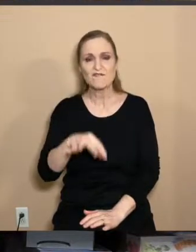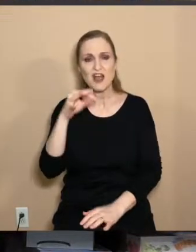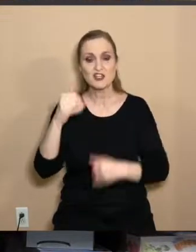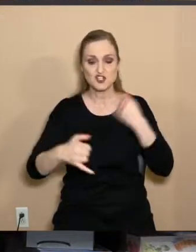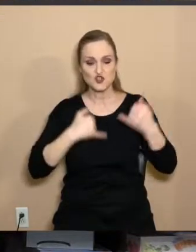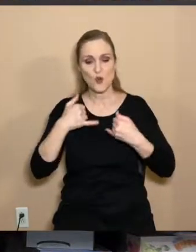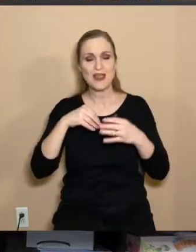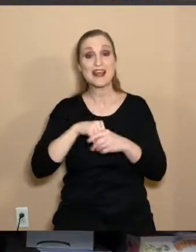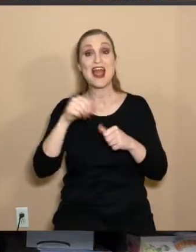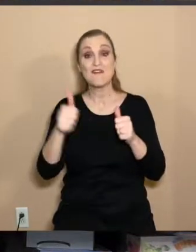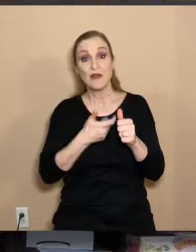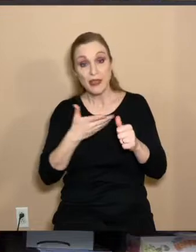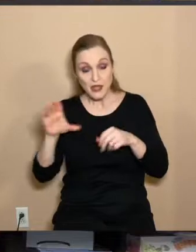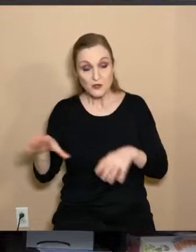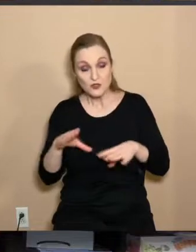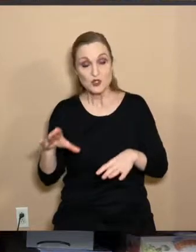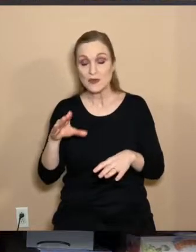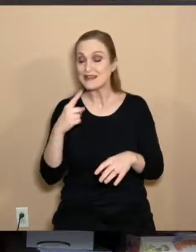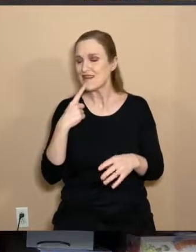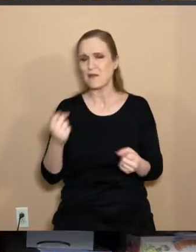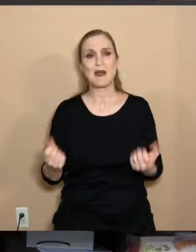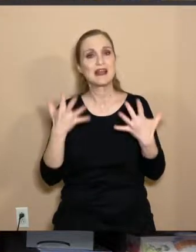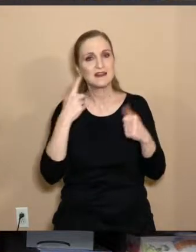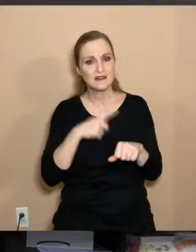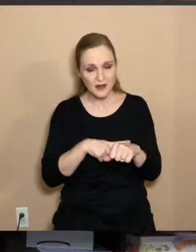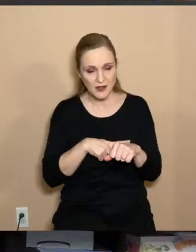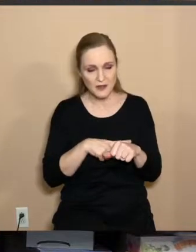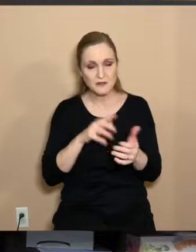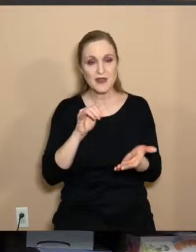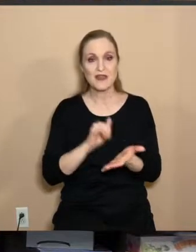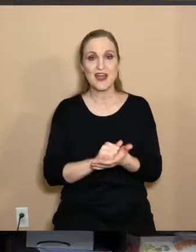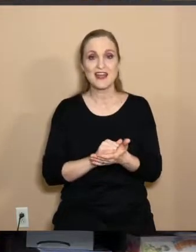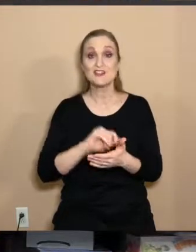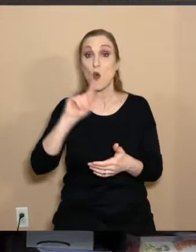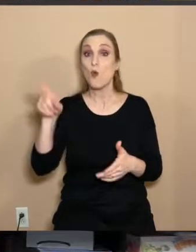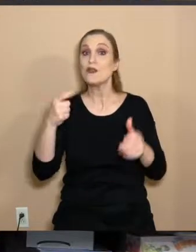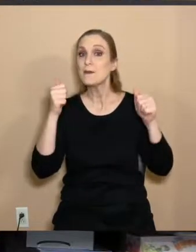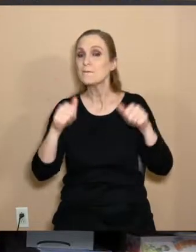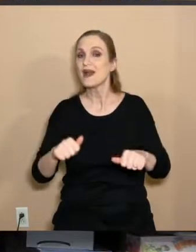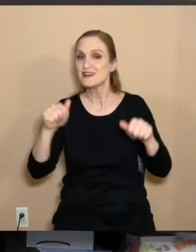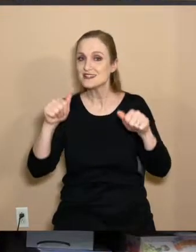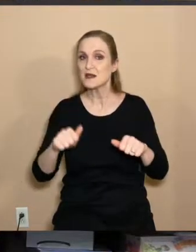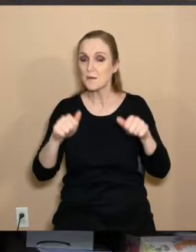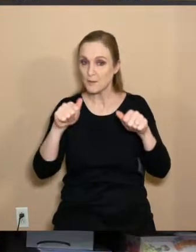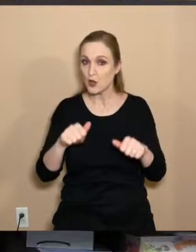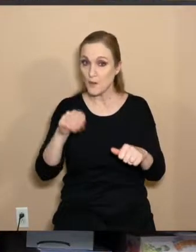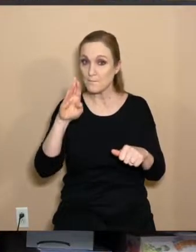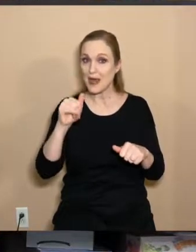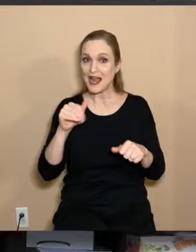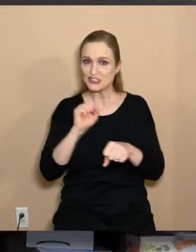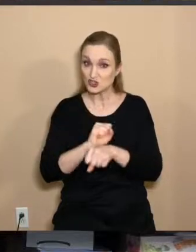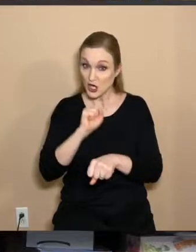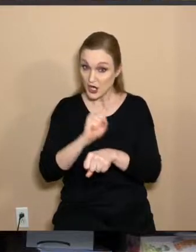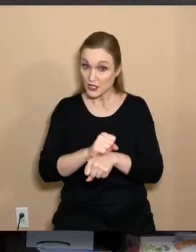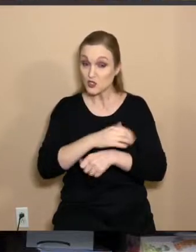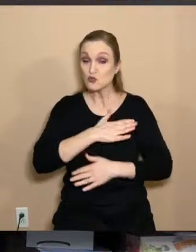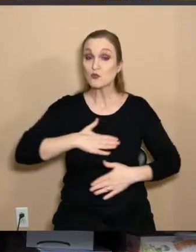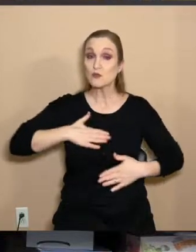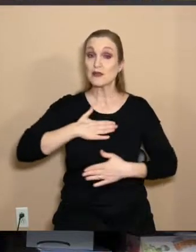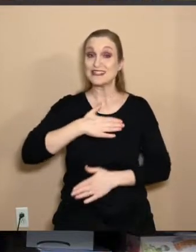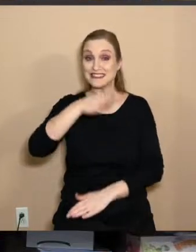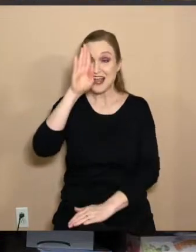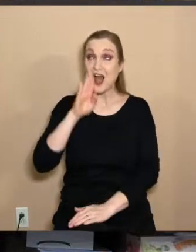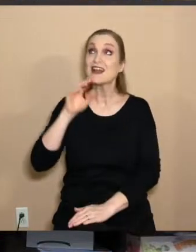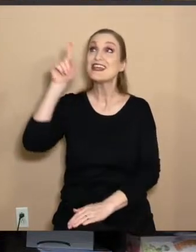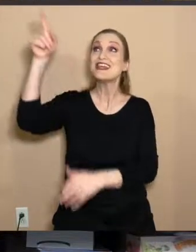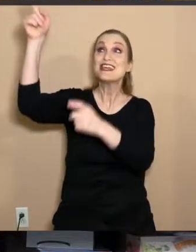in everything that you do. He has said many times that is only possible by striving to please God, that God